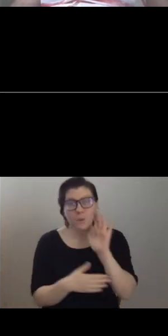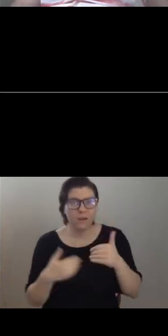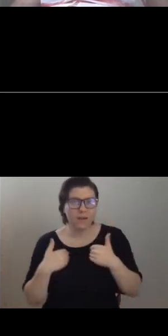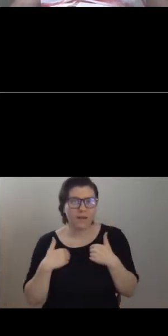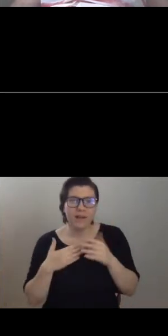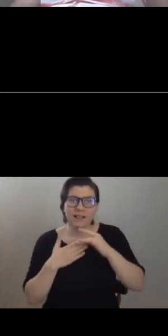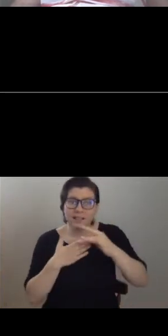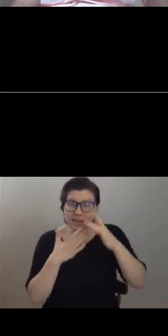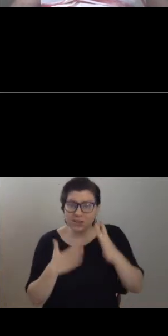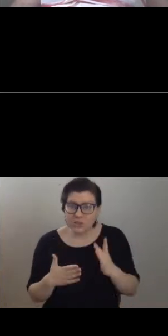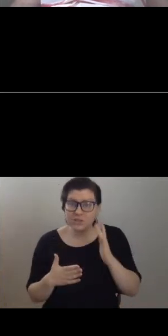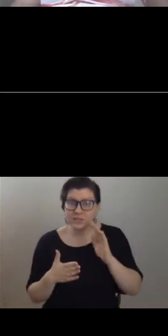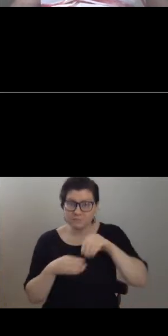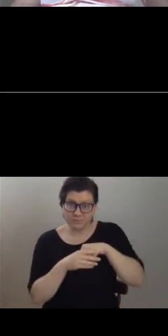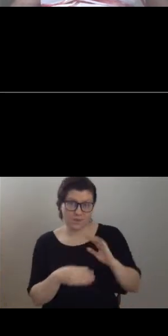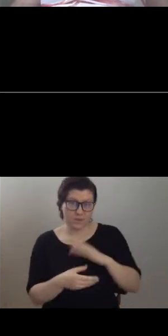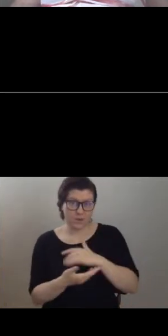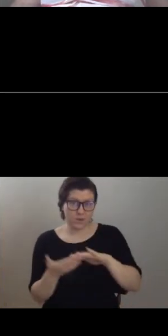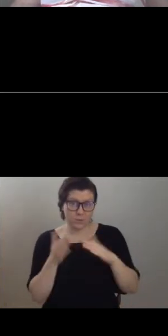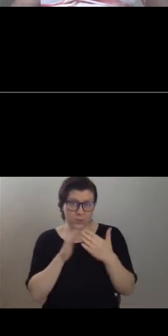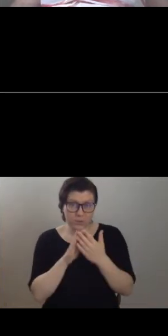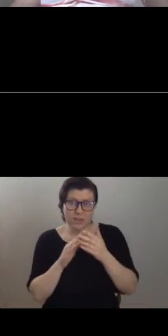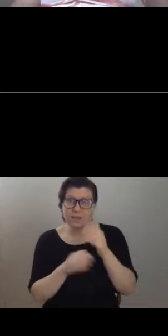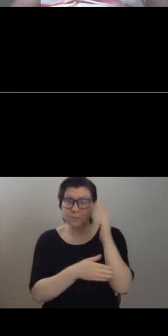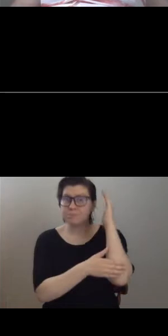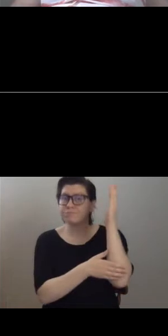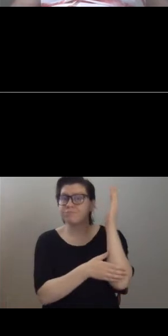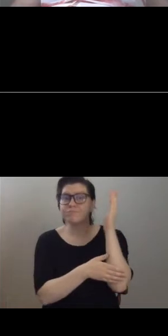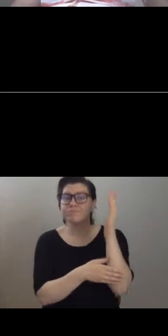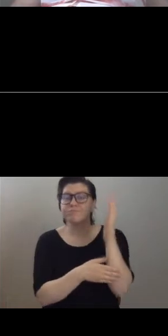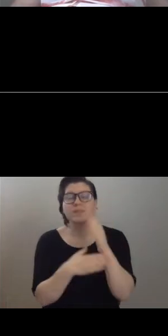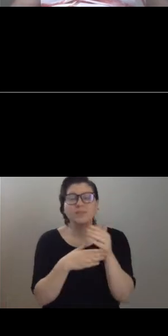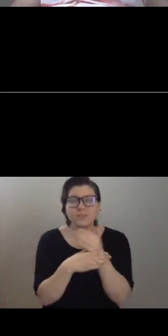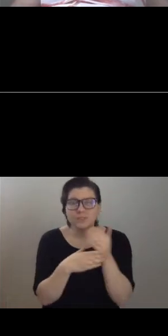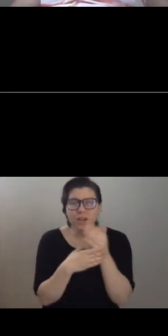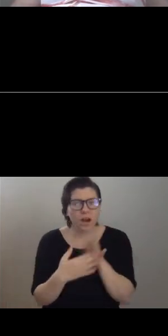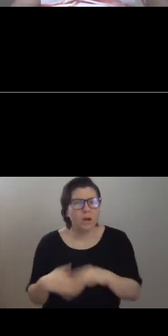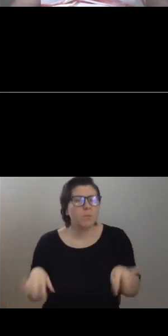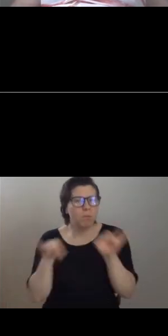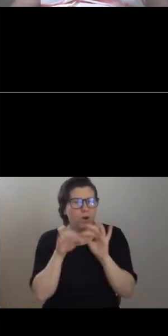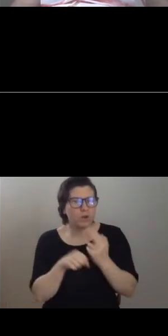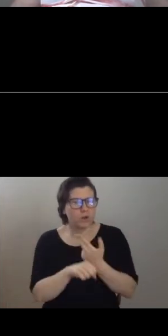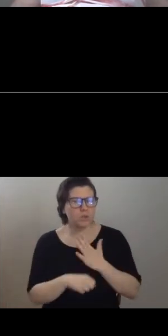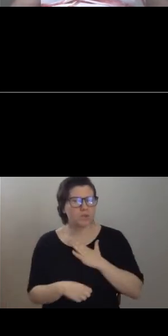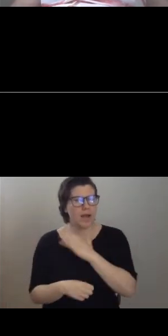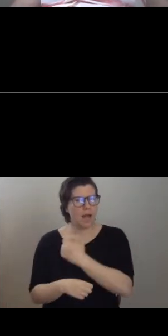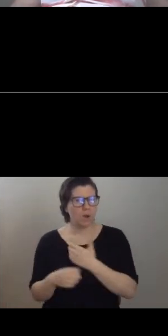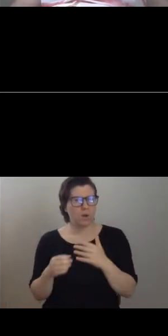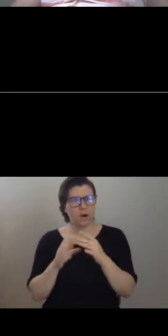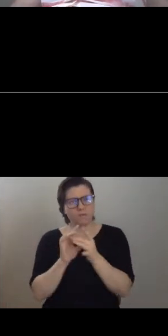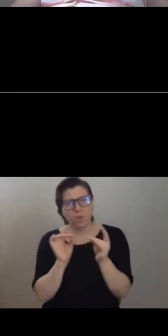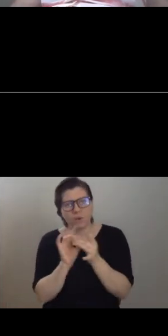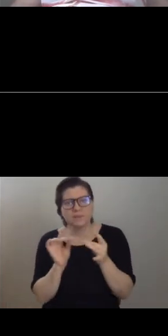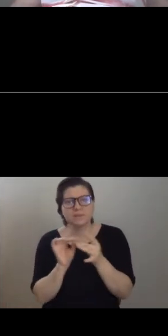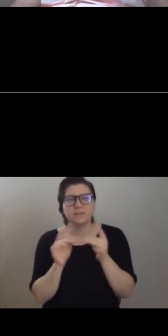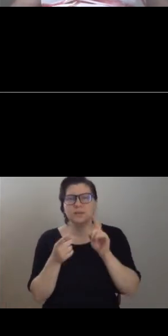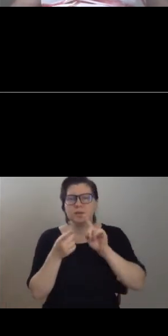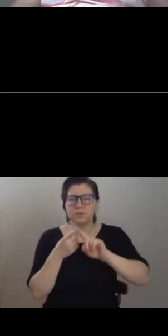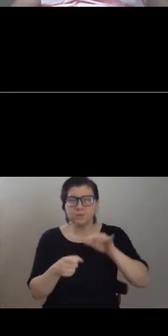community who will share the importance of using our voices through voting and reaching out to our elected